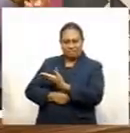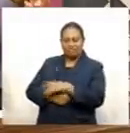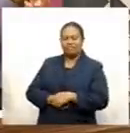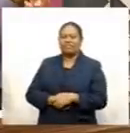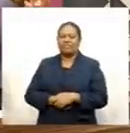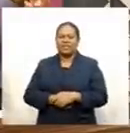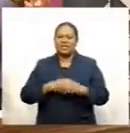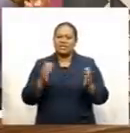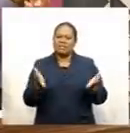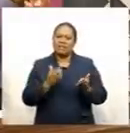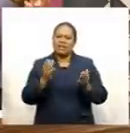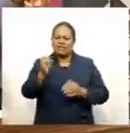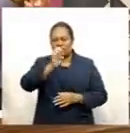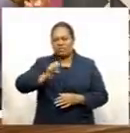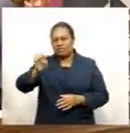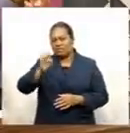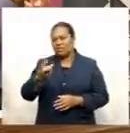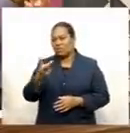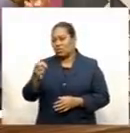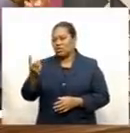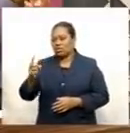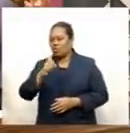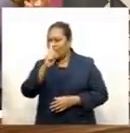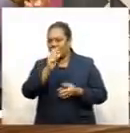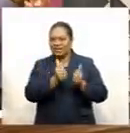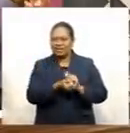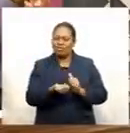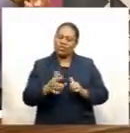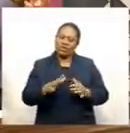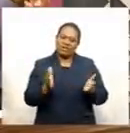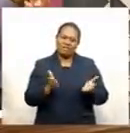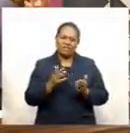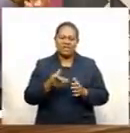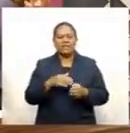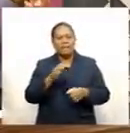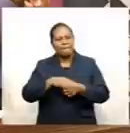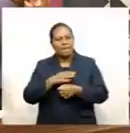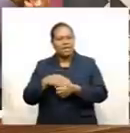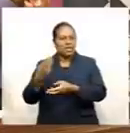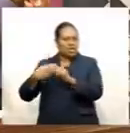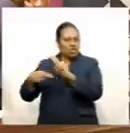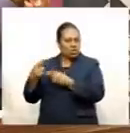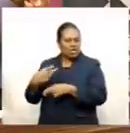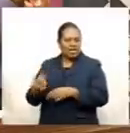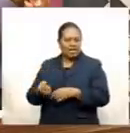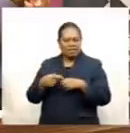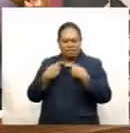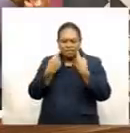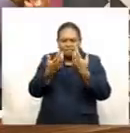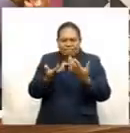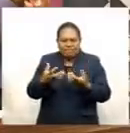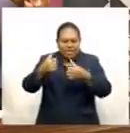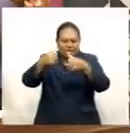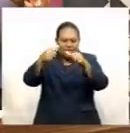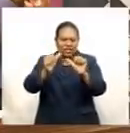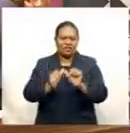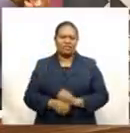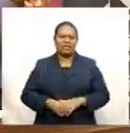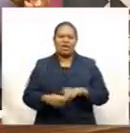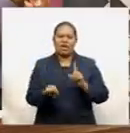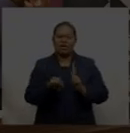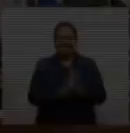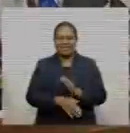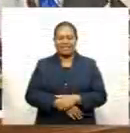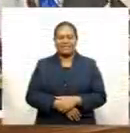played one match in Euro 2020, but has created two historical moments, achieving the feat today in Portugal's 3-0 win